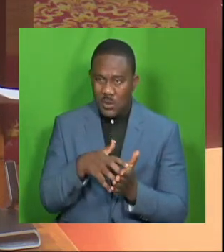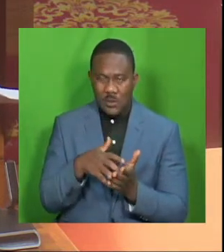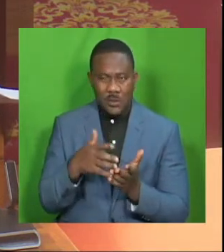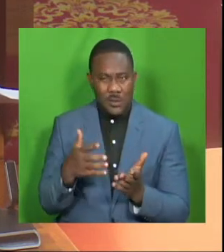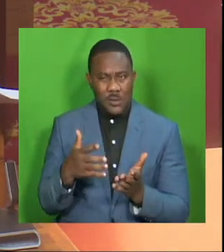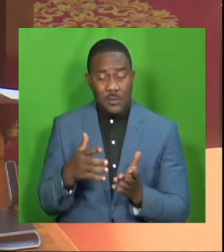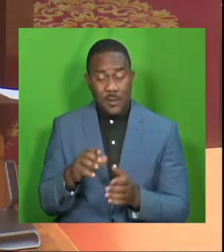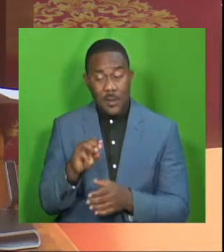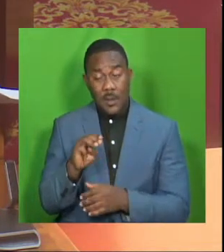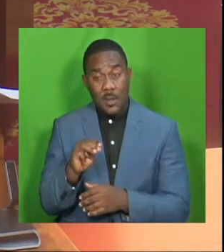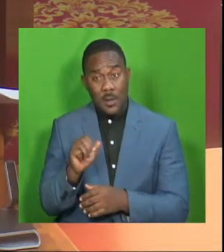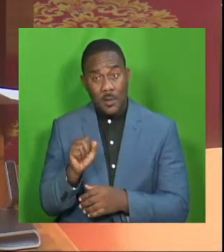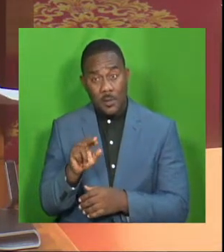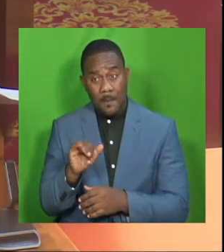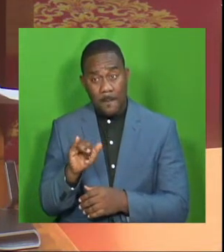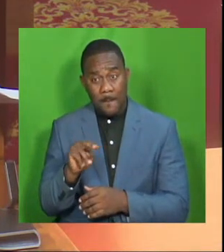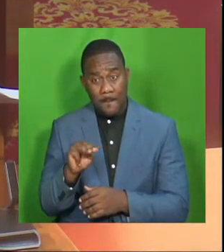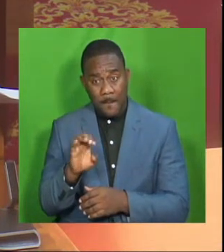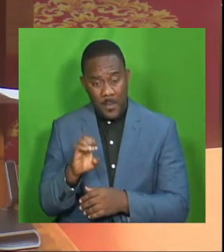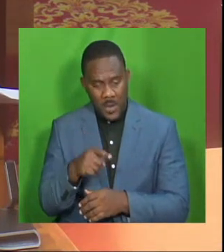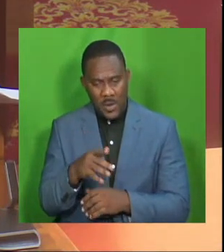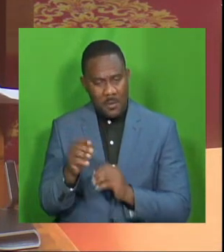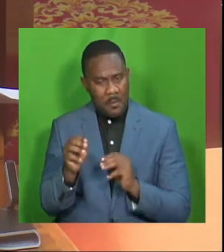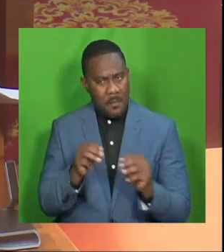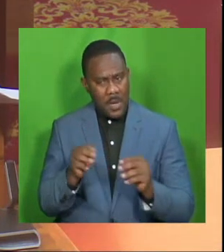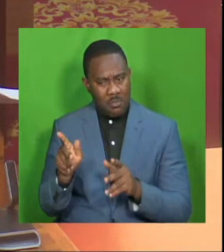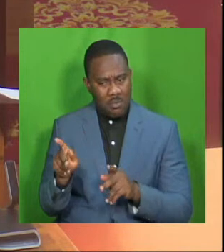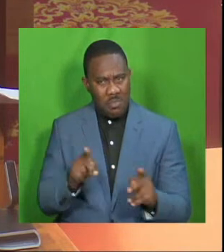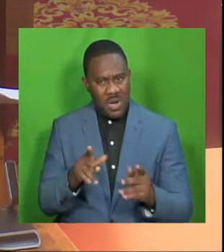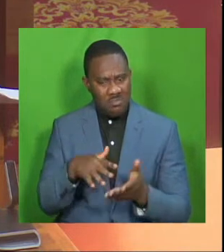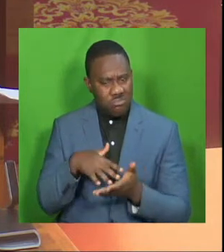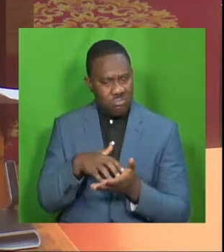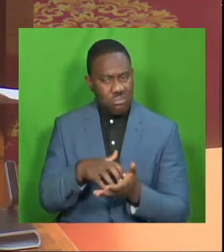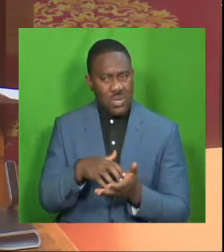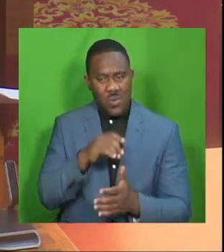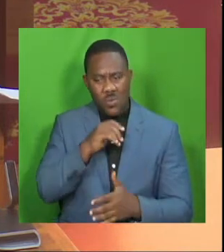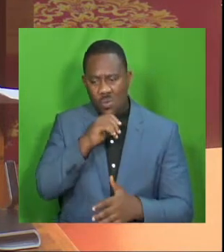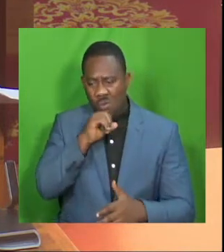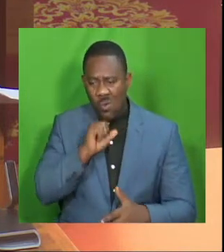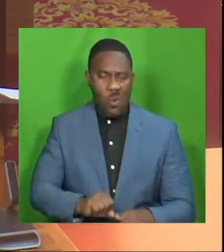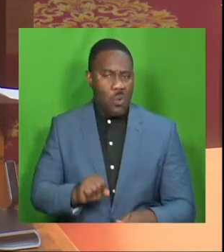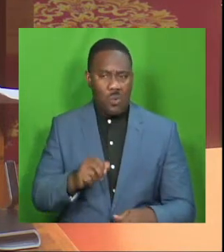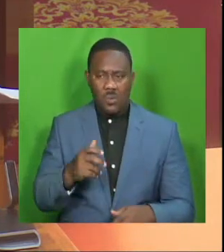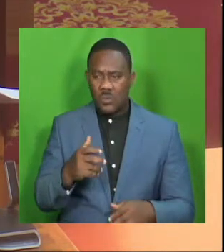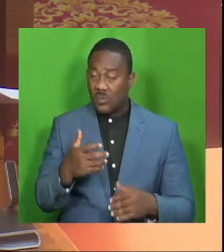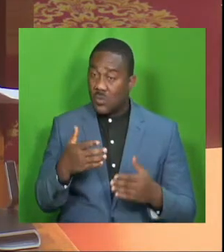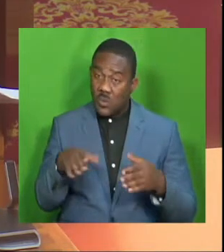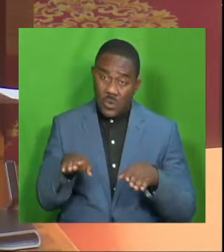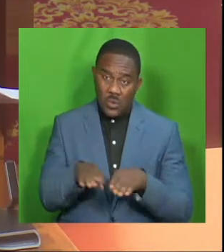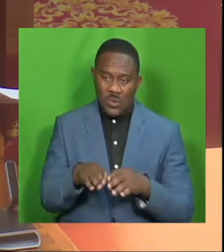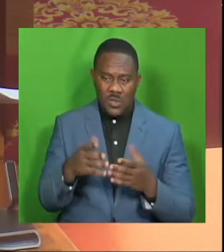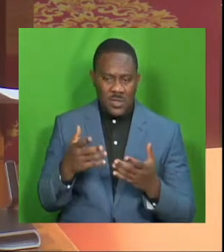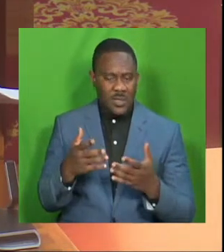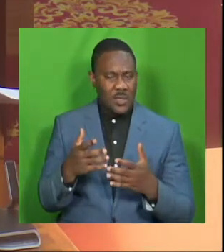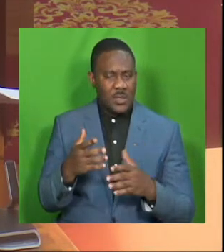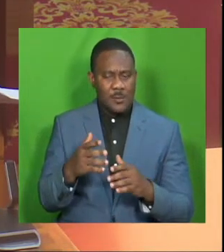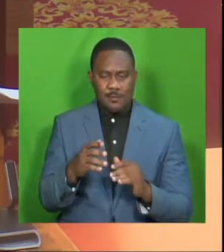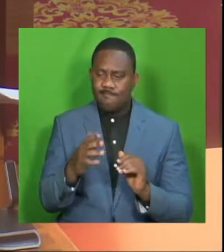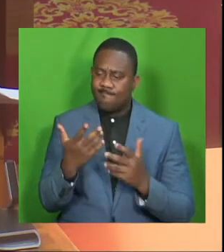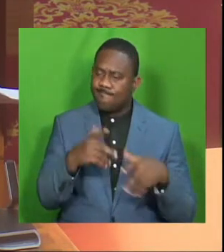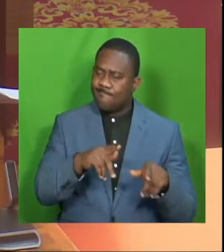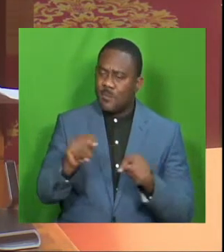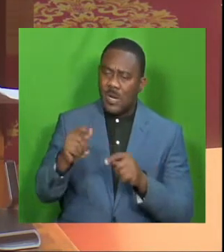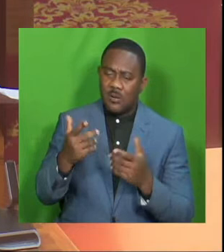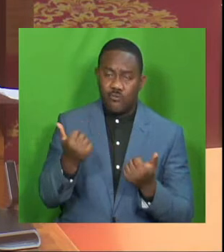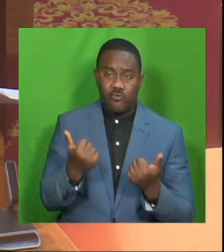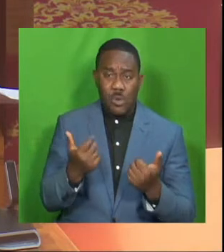marine management plan, non-implementation of closed season, illegal transshipment at sea